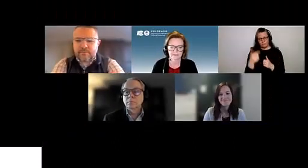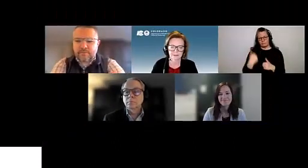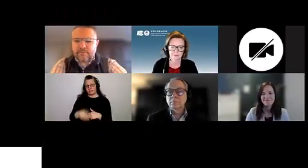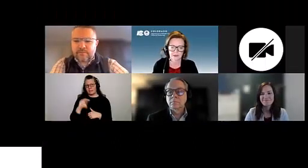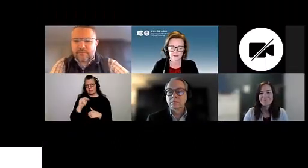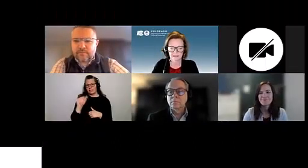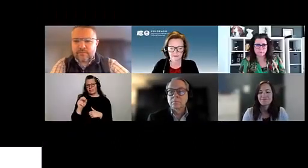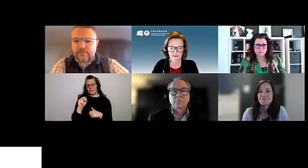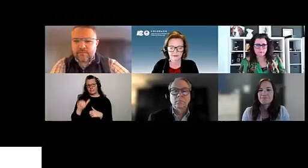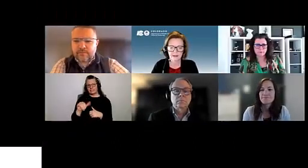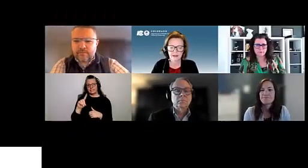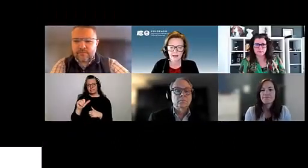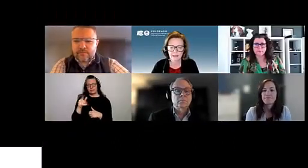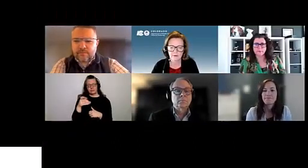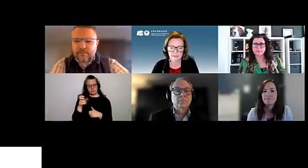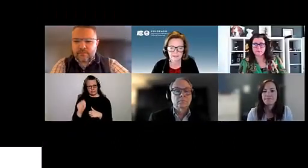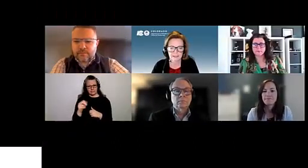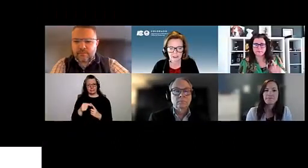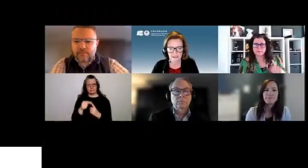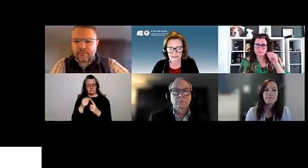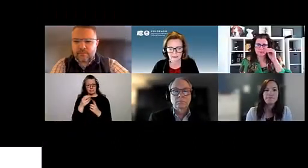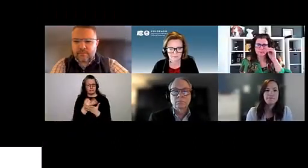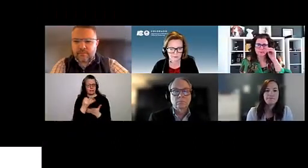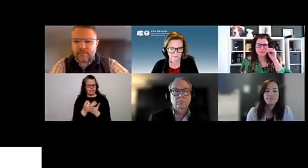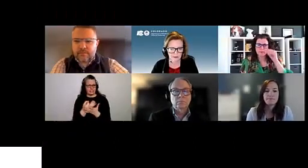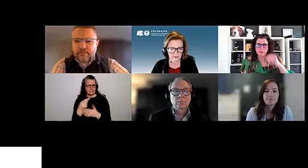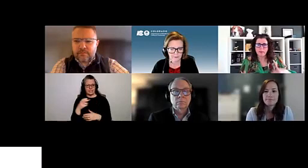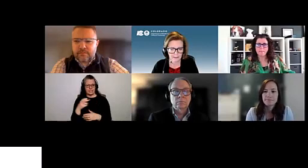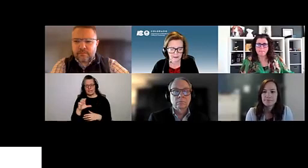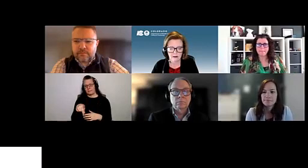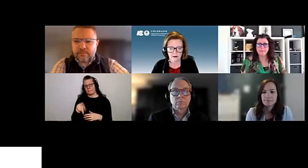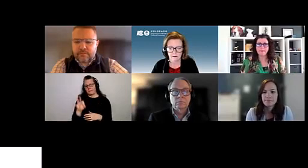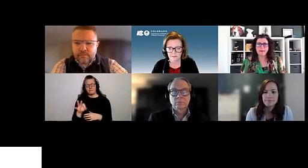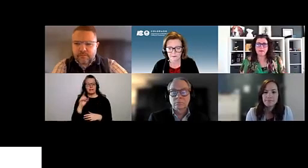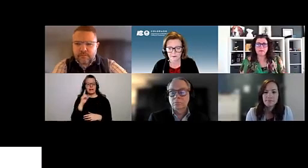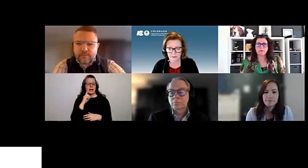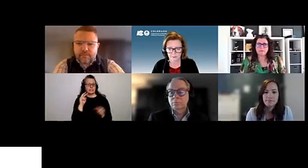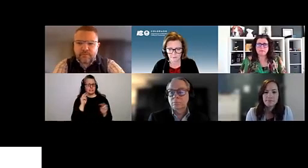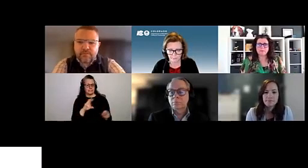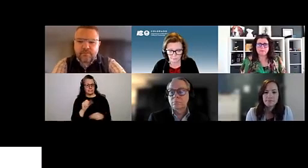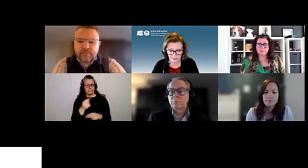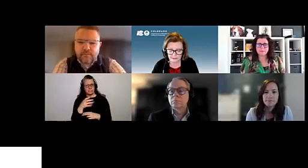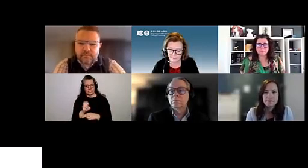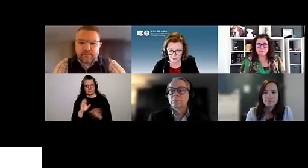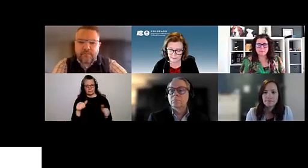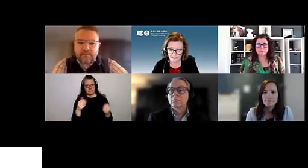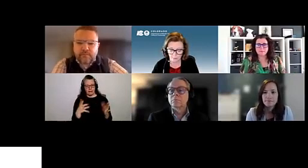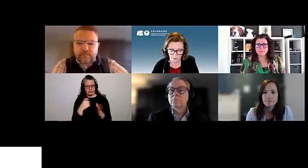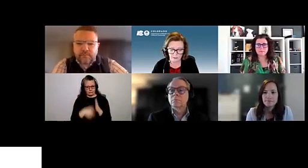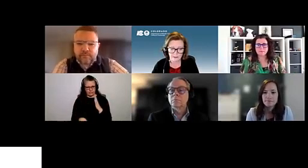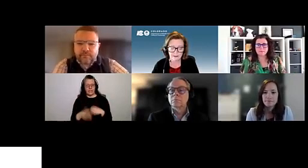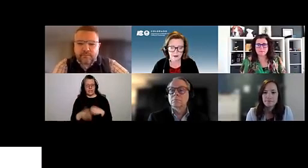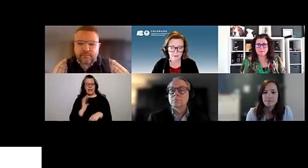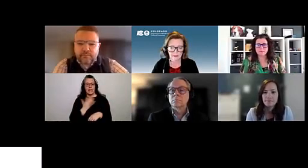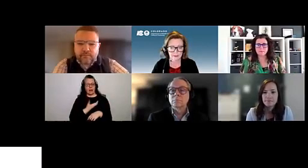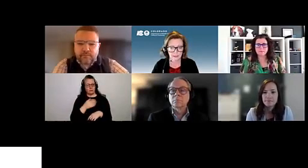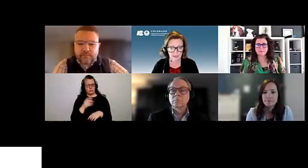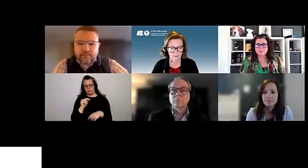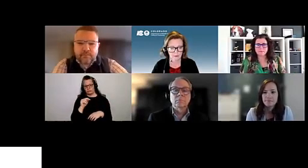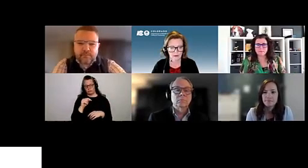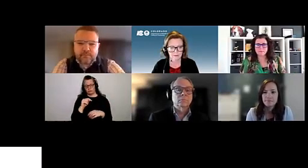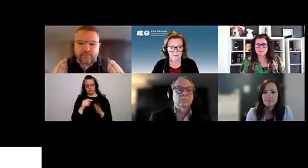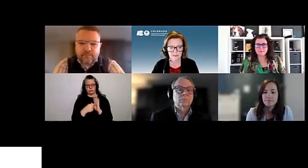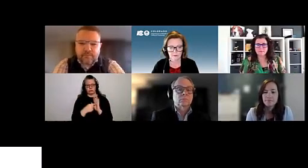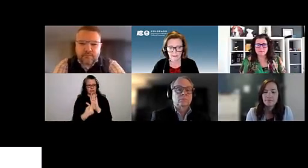Financing Division Director at HCPF. I oversee the Chase Hospital Provider Fee, our hospital transparency work, Colorado Indigent